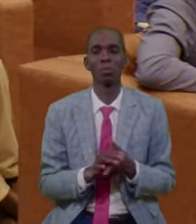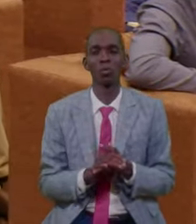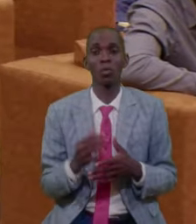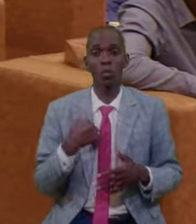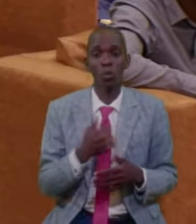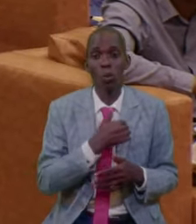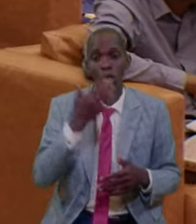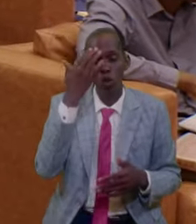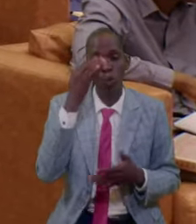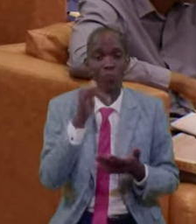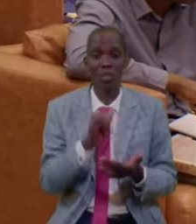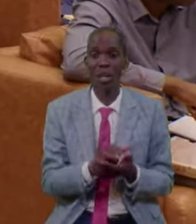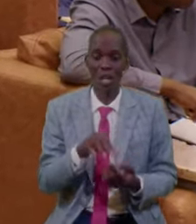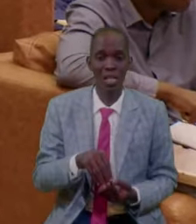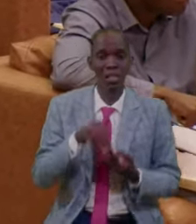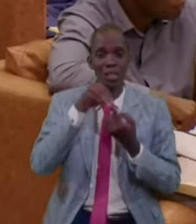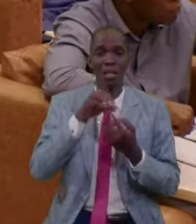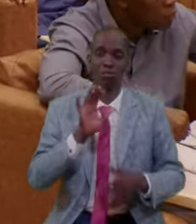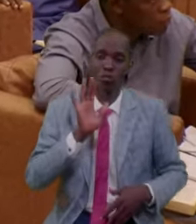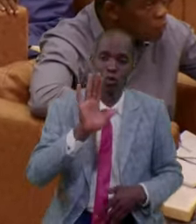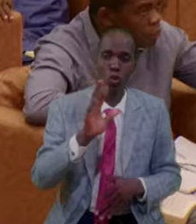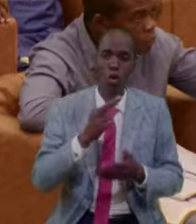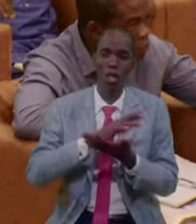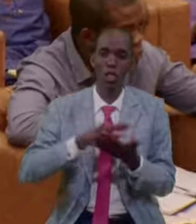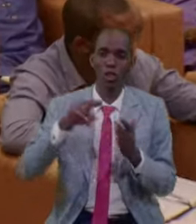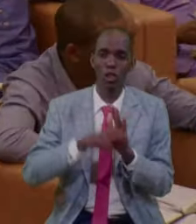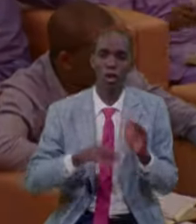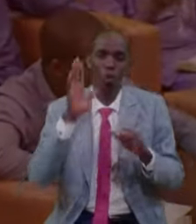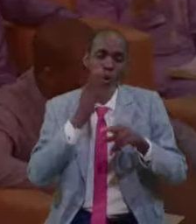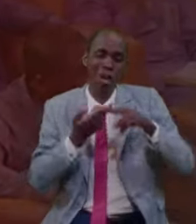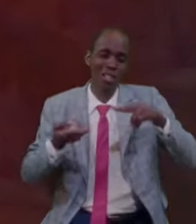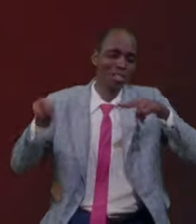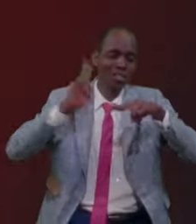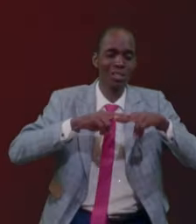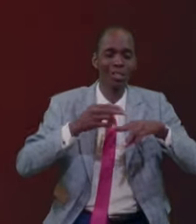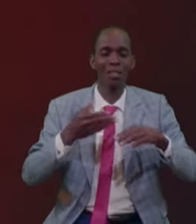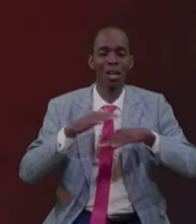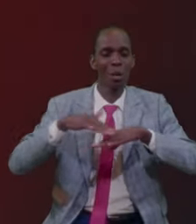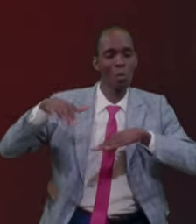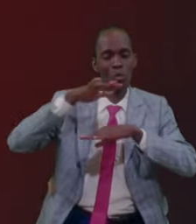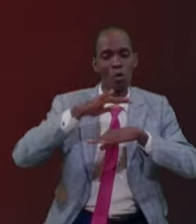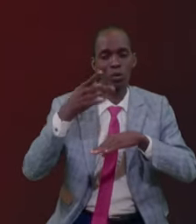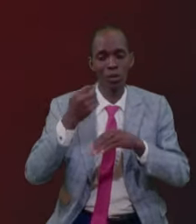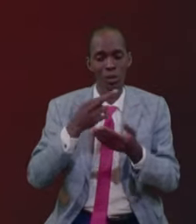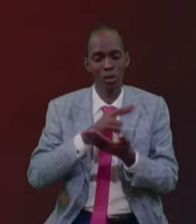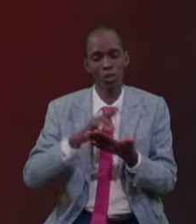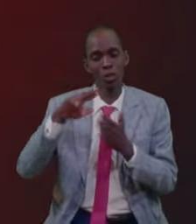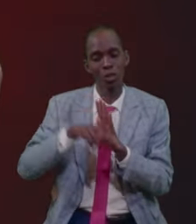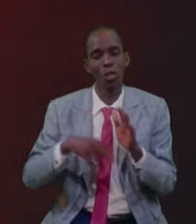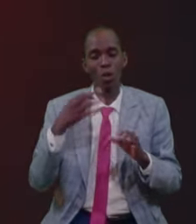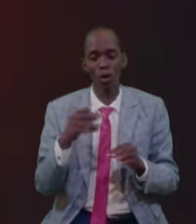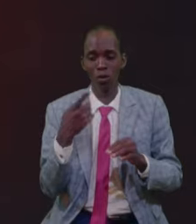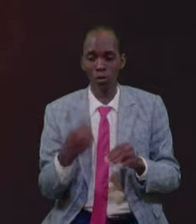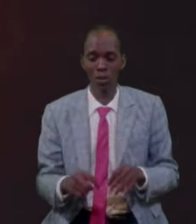know that except your righteousness shall exceed the righteousness of the scribes and Pharisees,